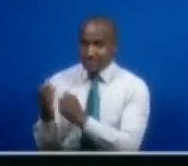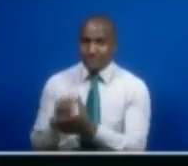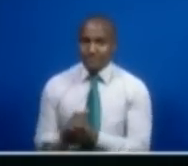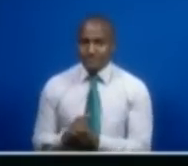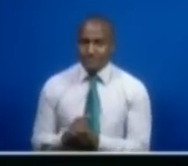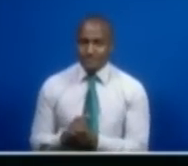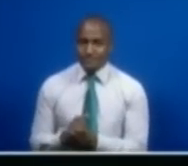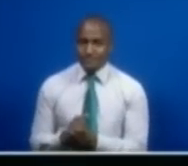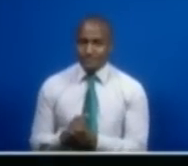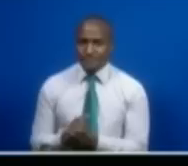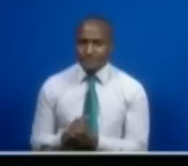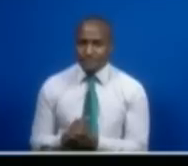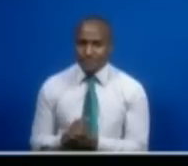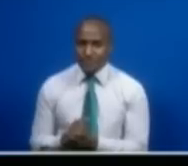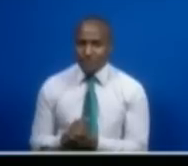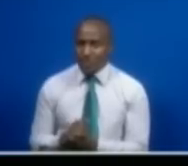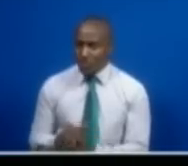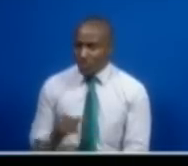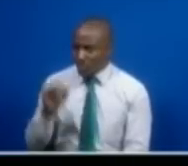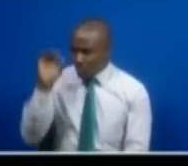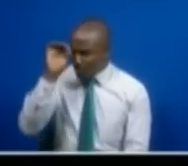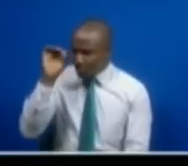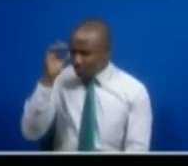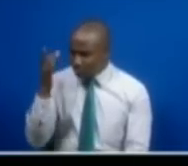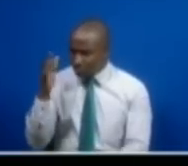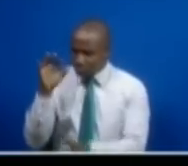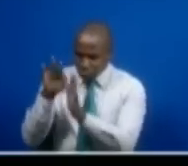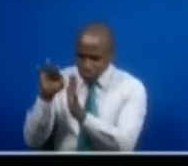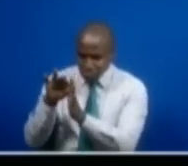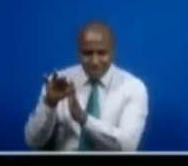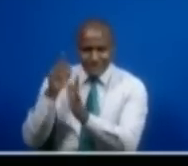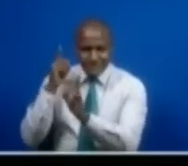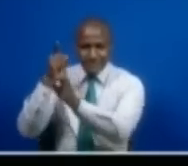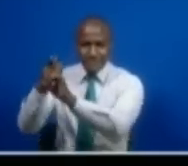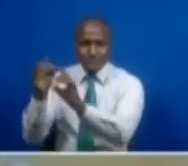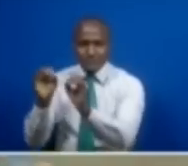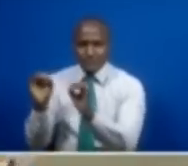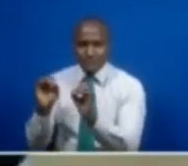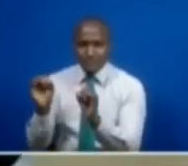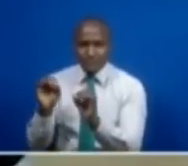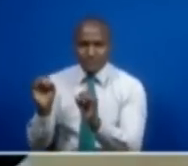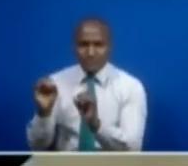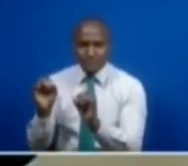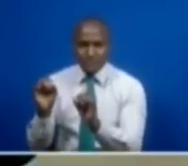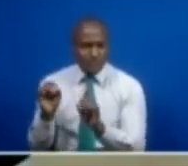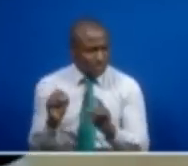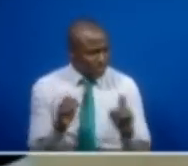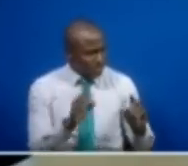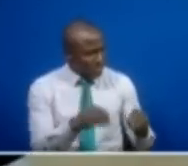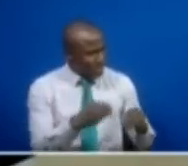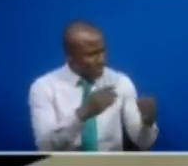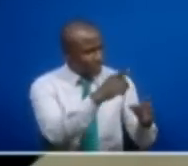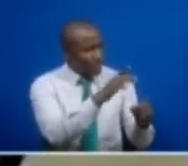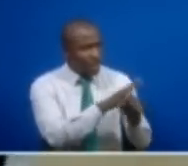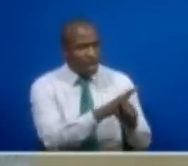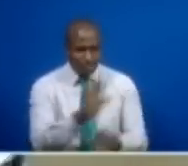that the opinion polling in Kenya is not objective. Very is that because subjective. It paints you, it doesn't give you a lot of... No,